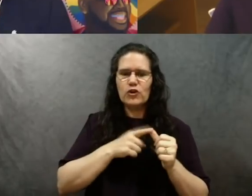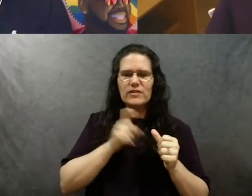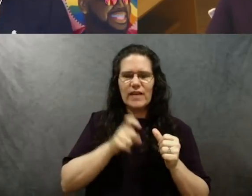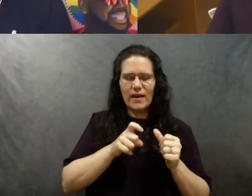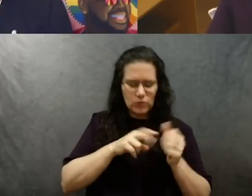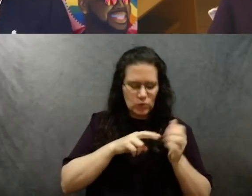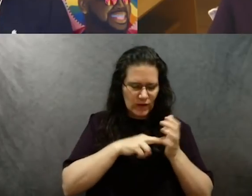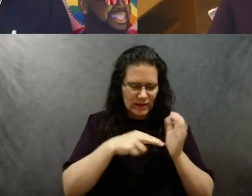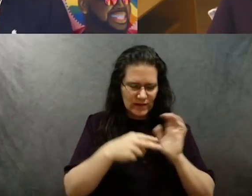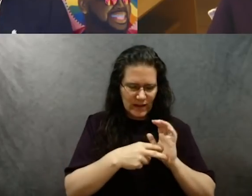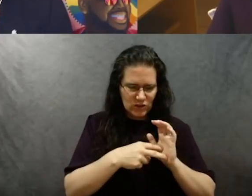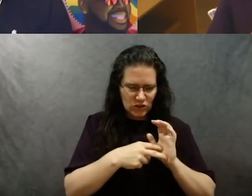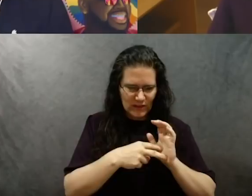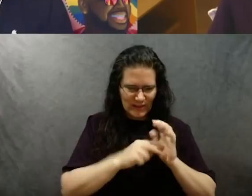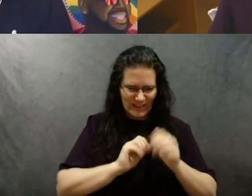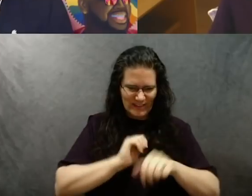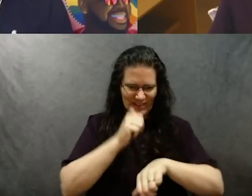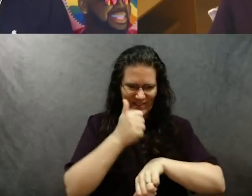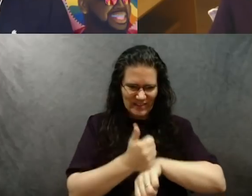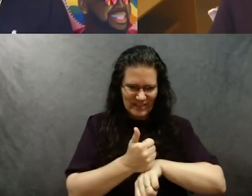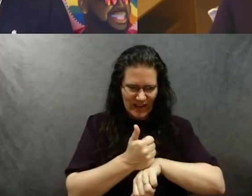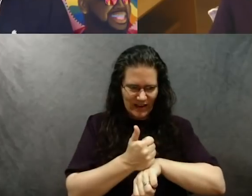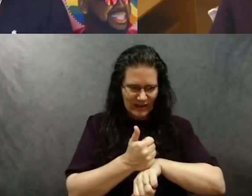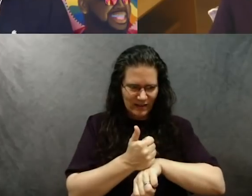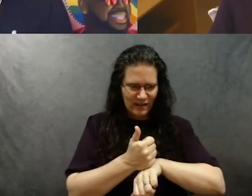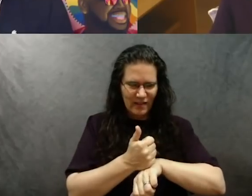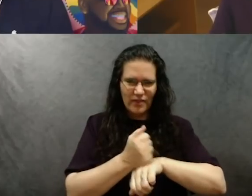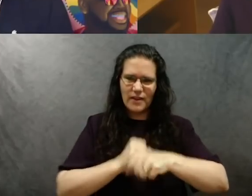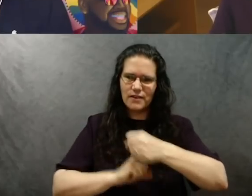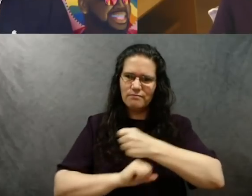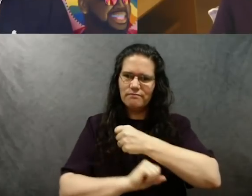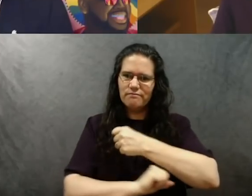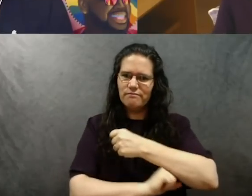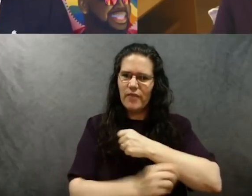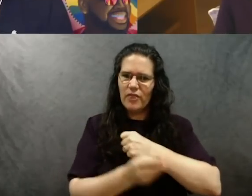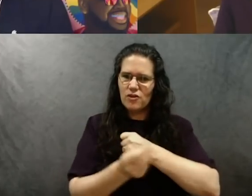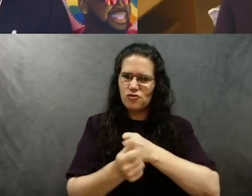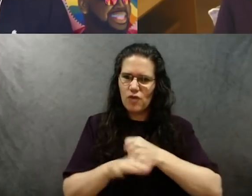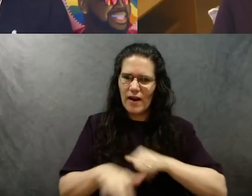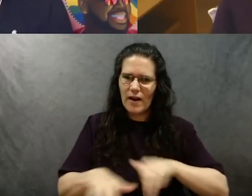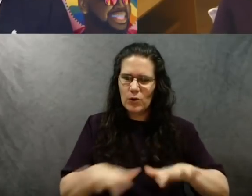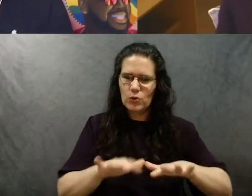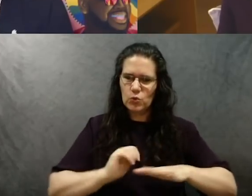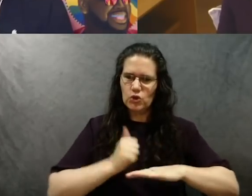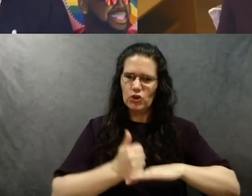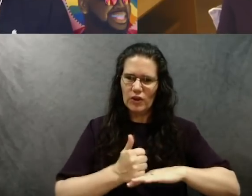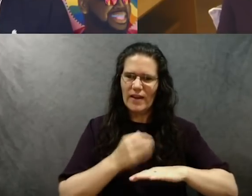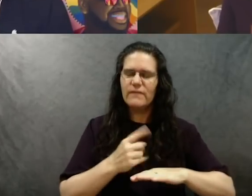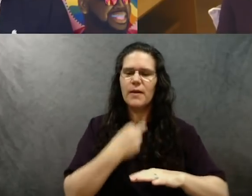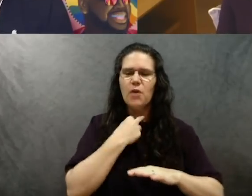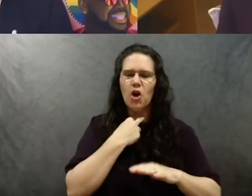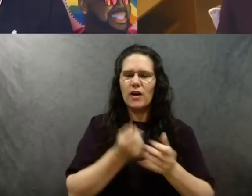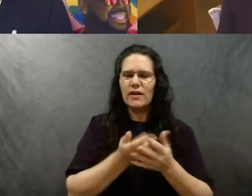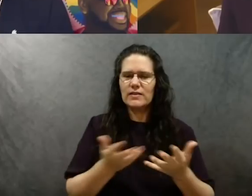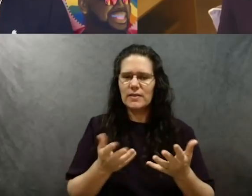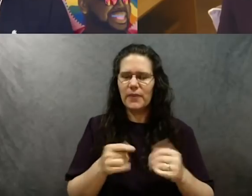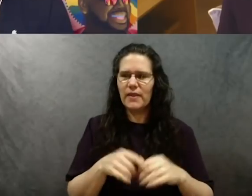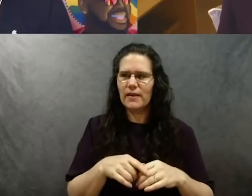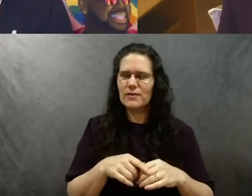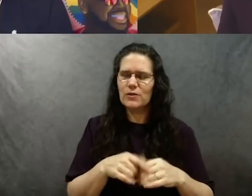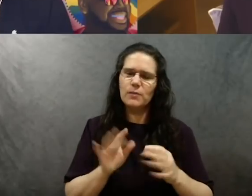intentionally set the groundwork often if I'm caught in something. So I'm just bringing